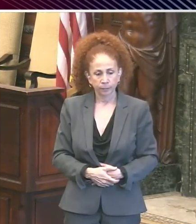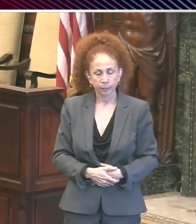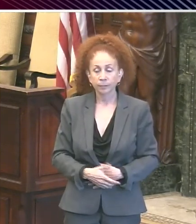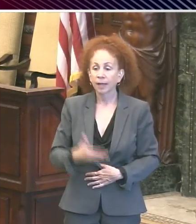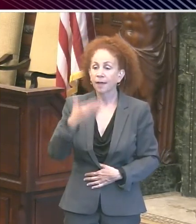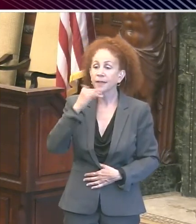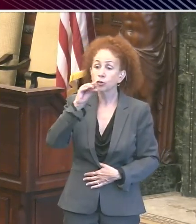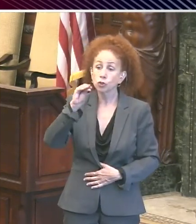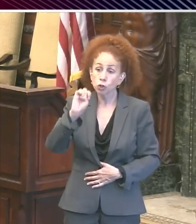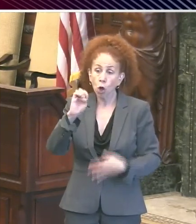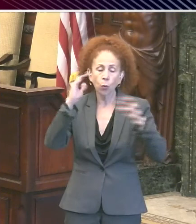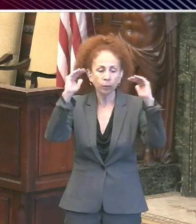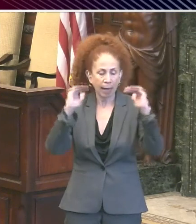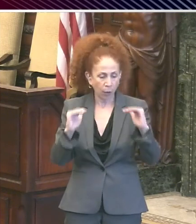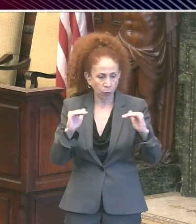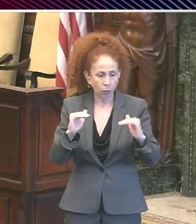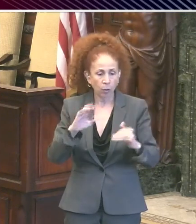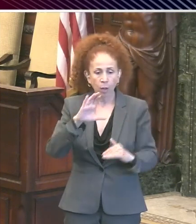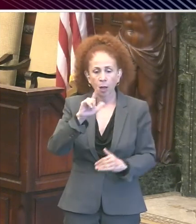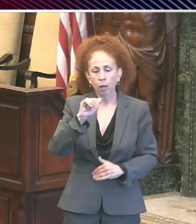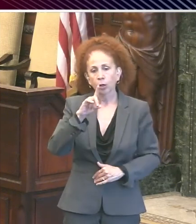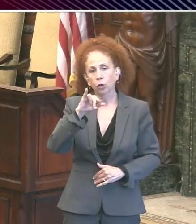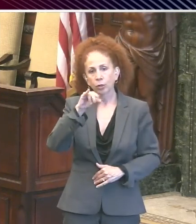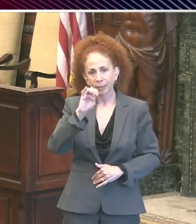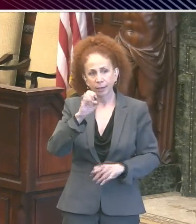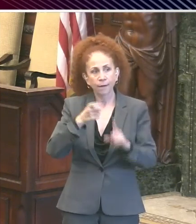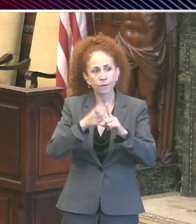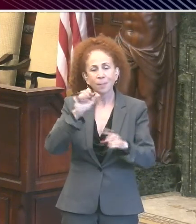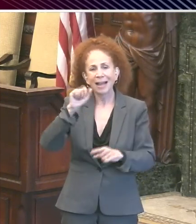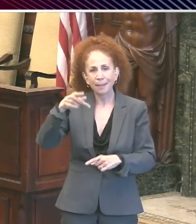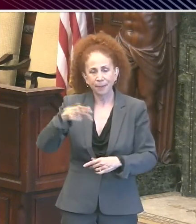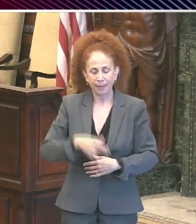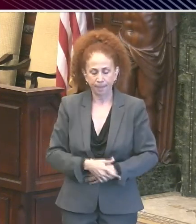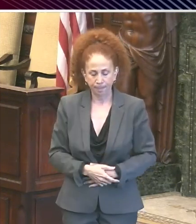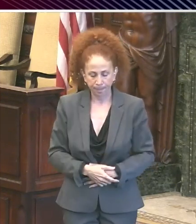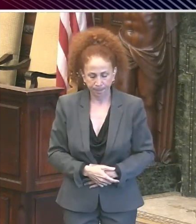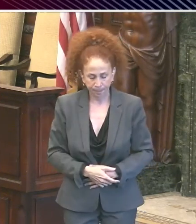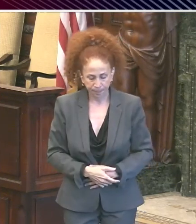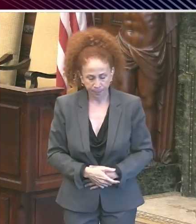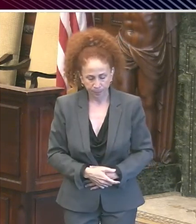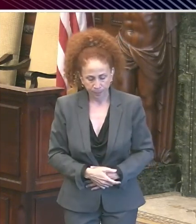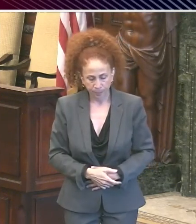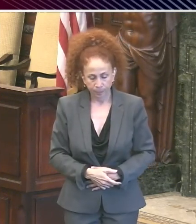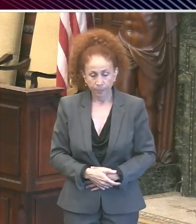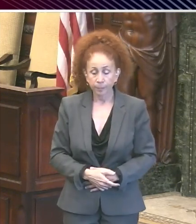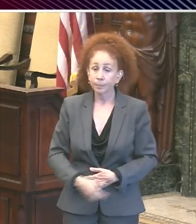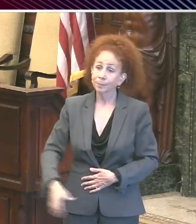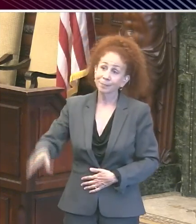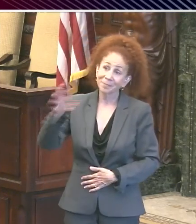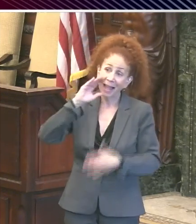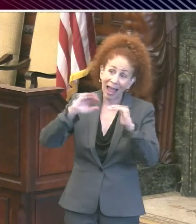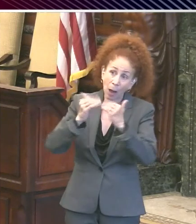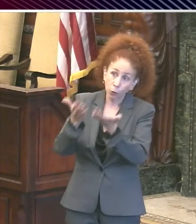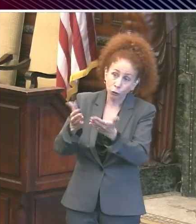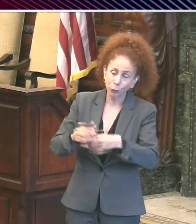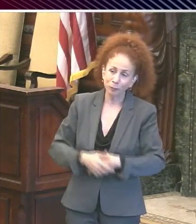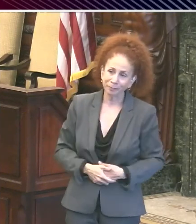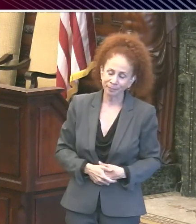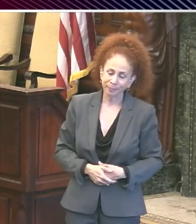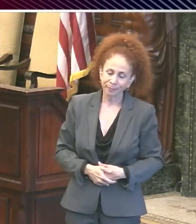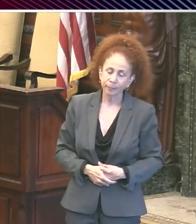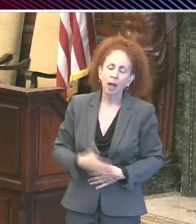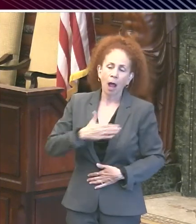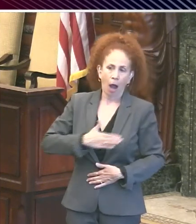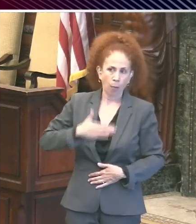Thanks, Joe. We're going to go now to Claudia Lauer of the AP. Hey, how are you guys?